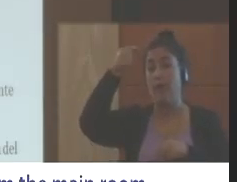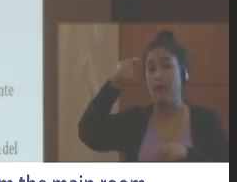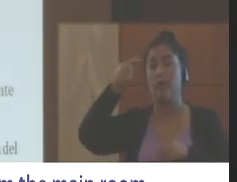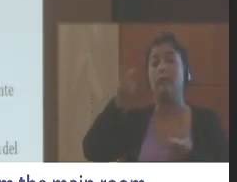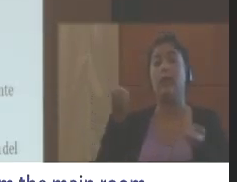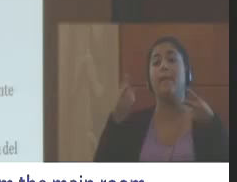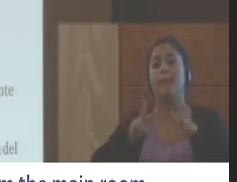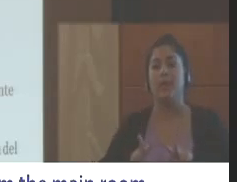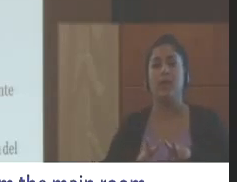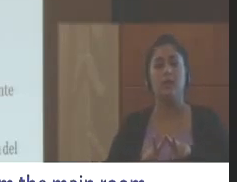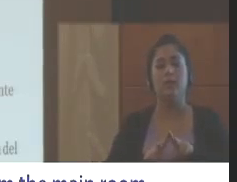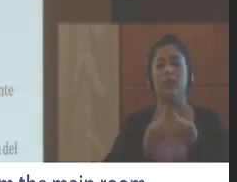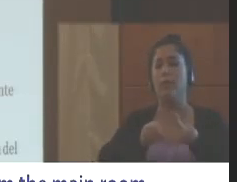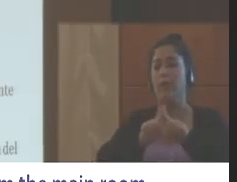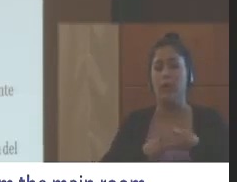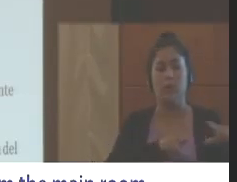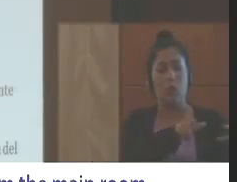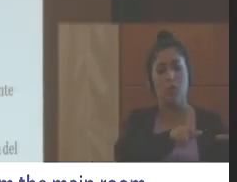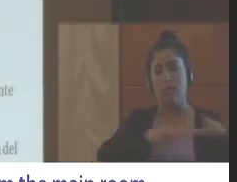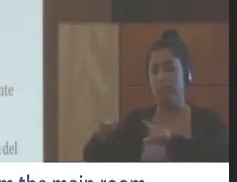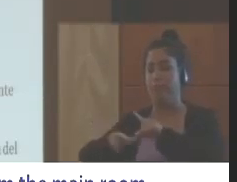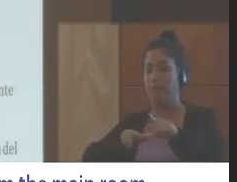is multi-sectorial,